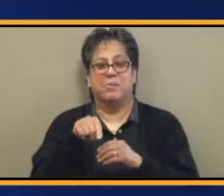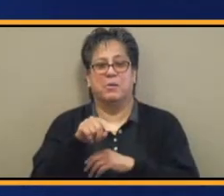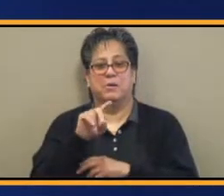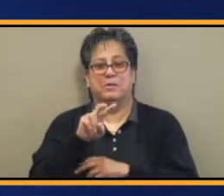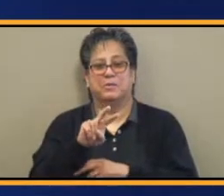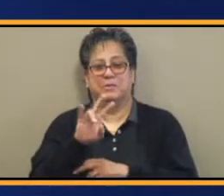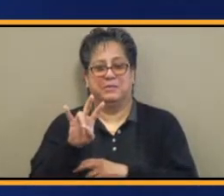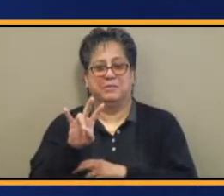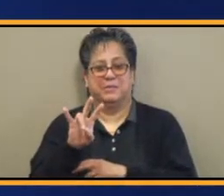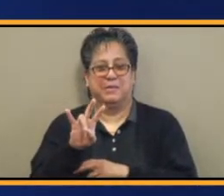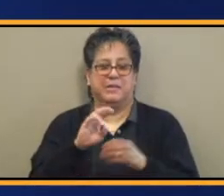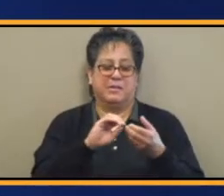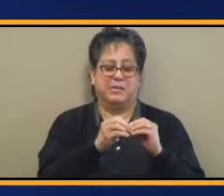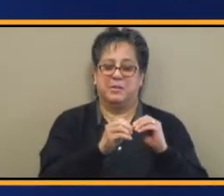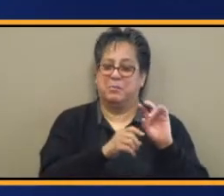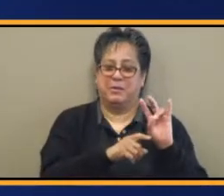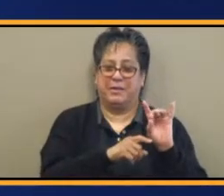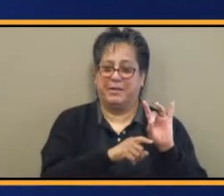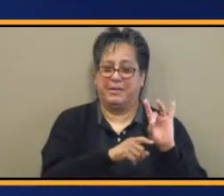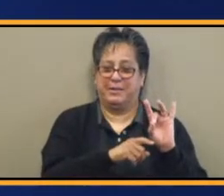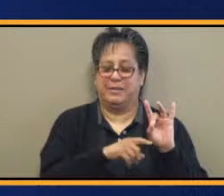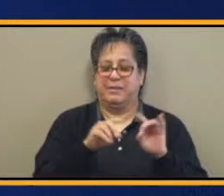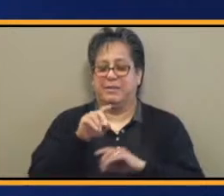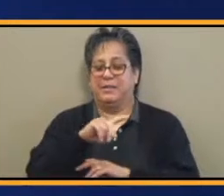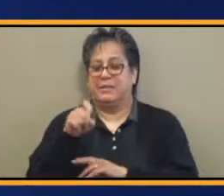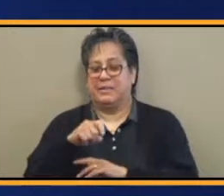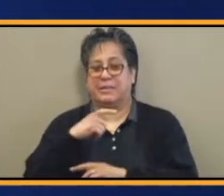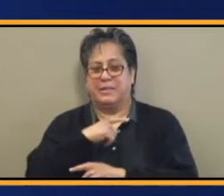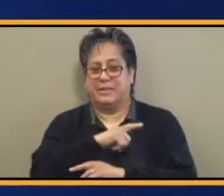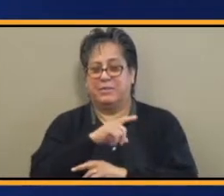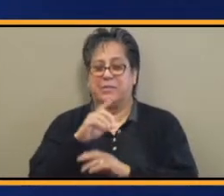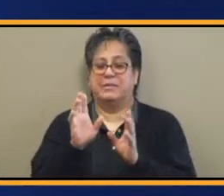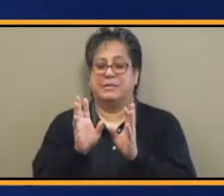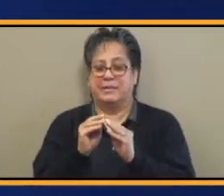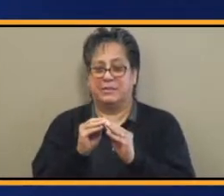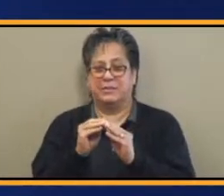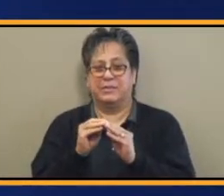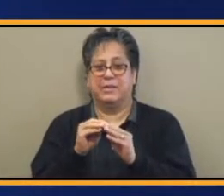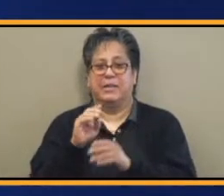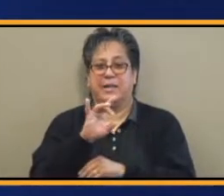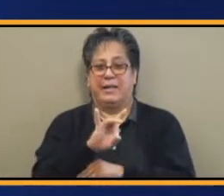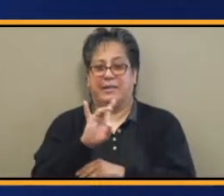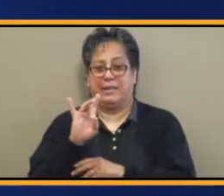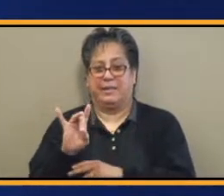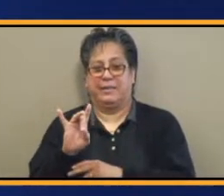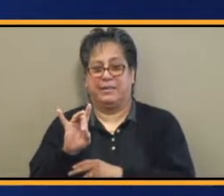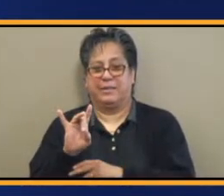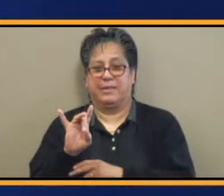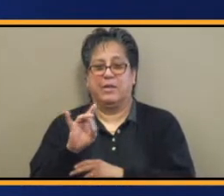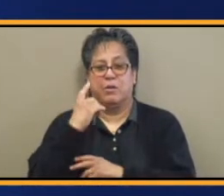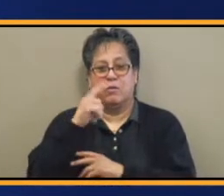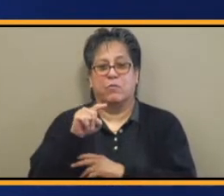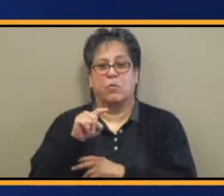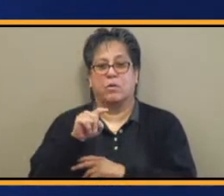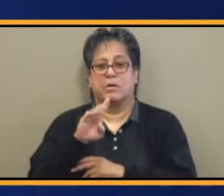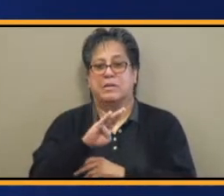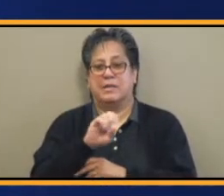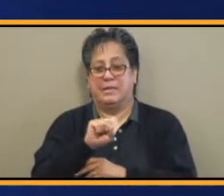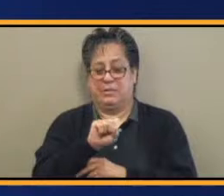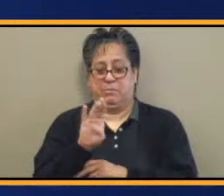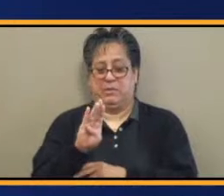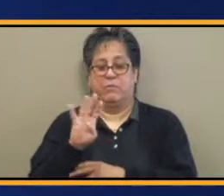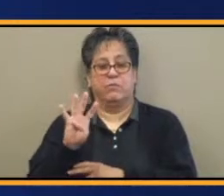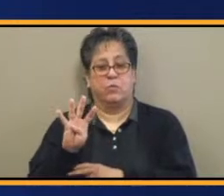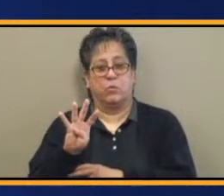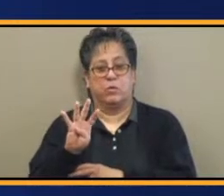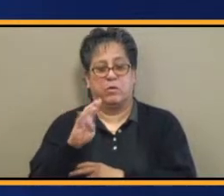21-10072727. Executive session item 8, Texas Legislative Special Session 88 for Senate Bill 4, related